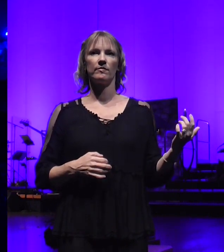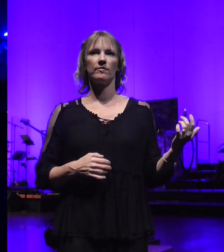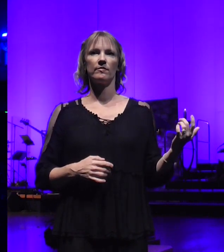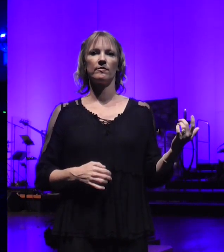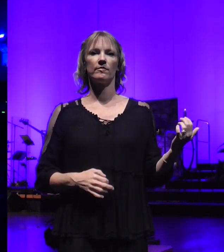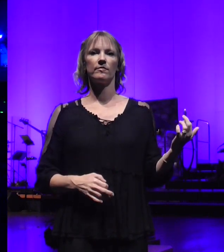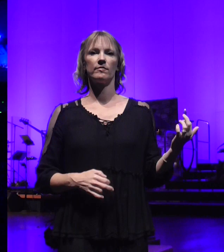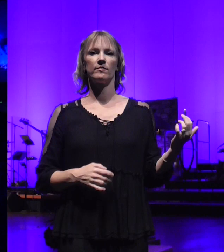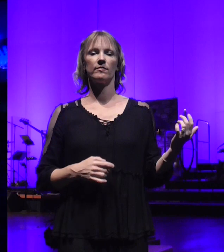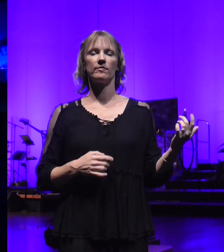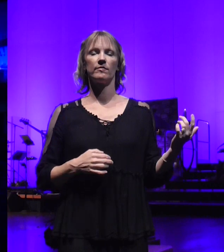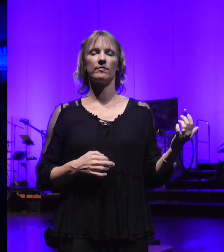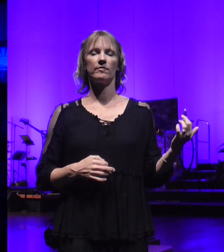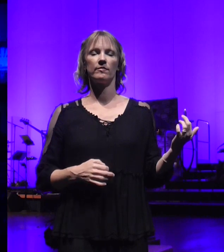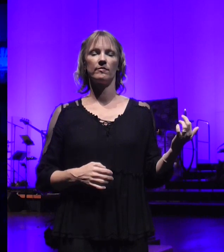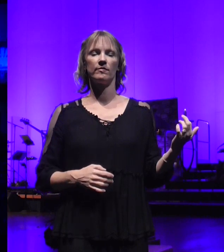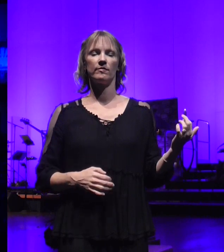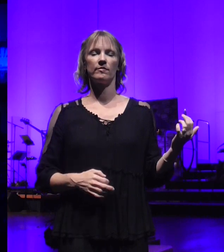Yes, please.